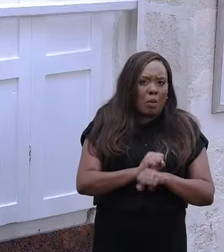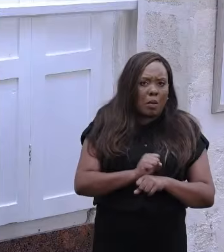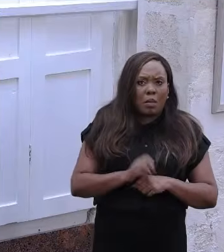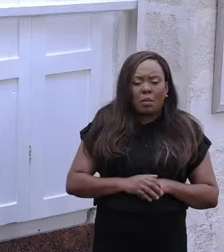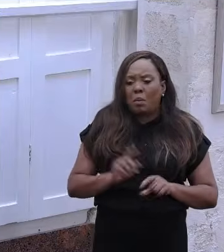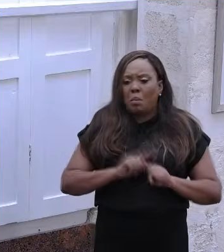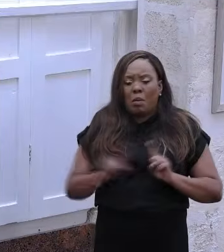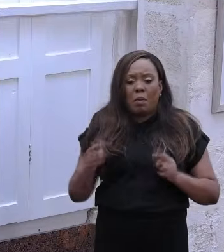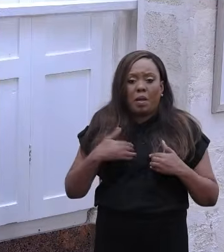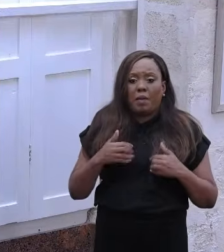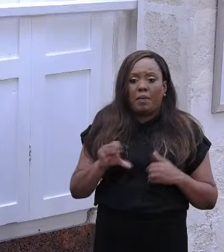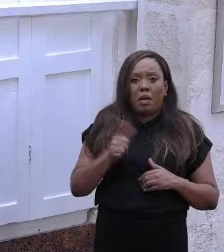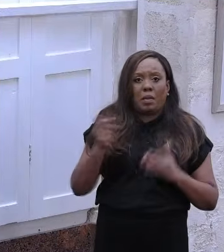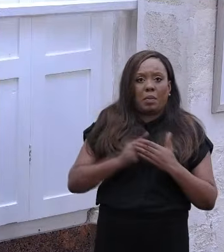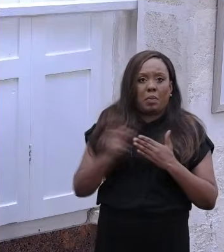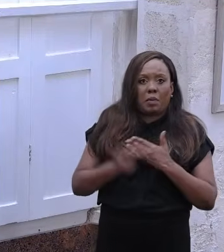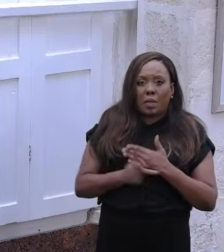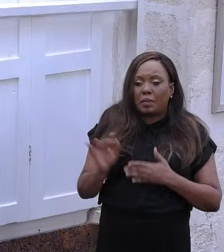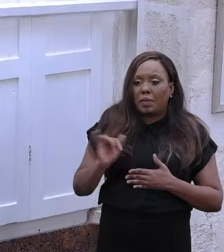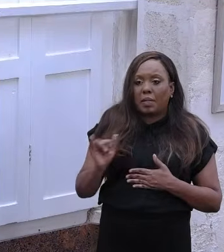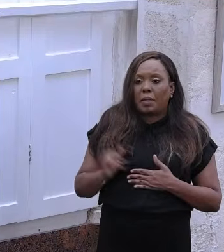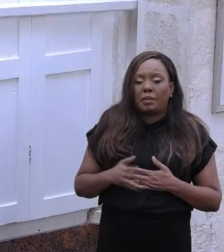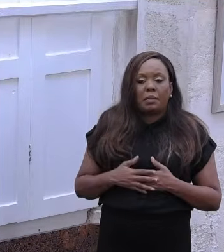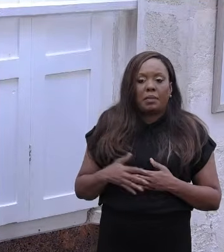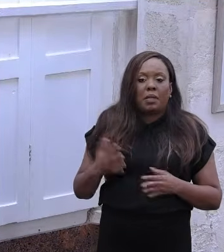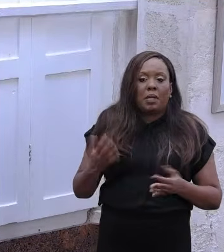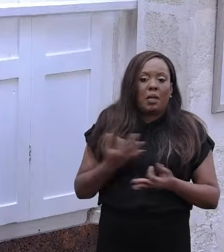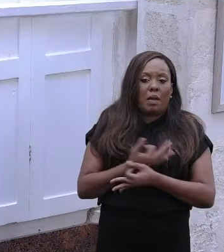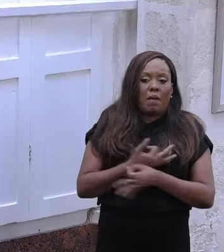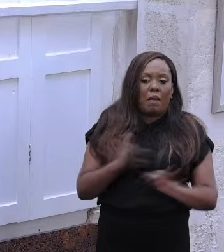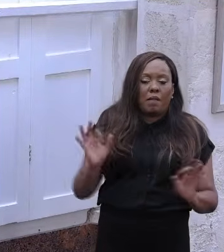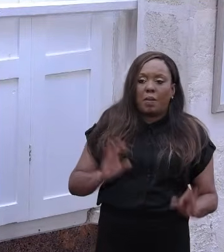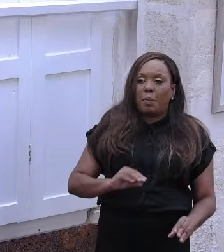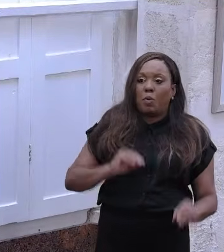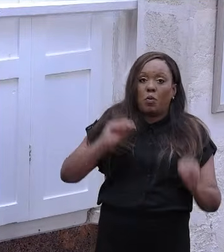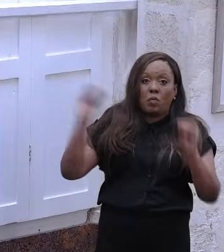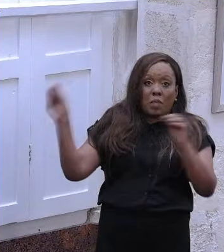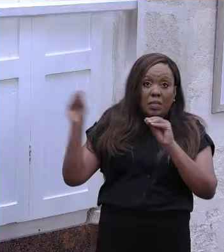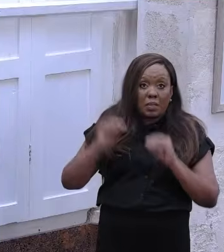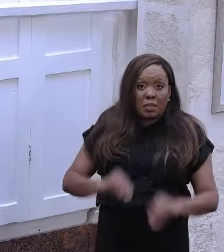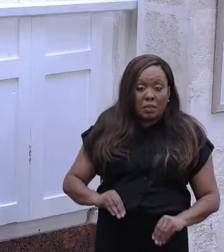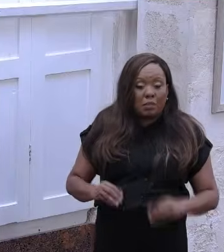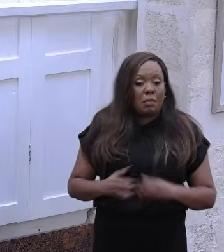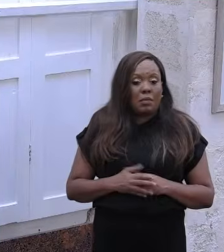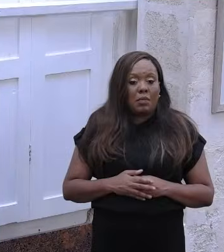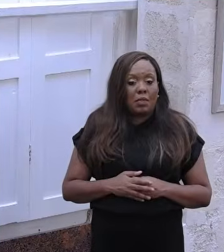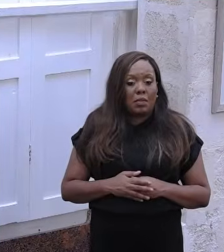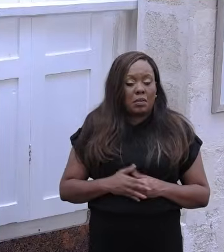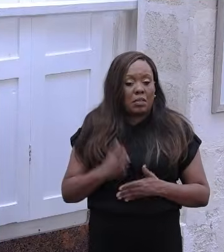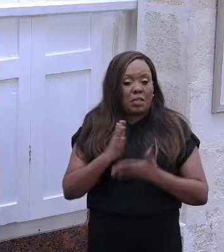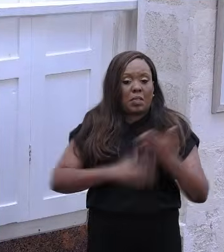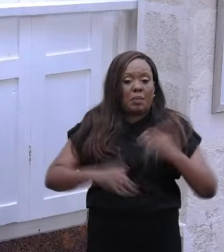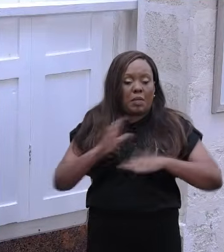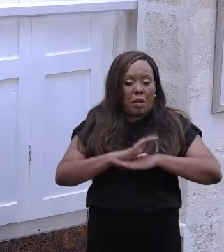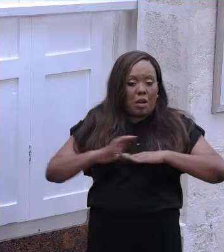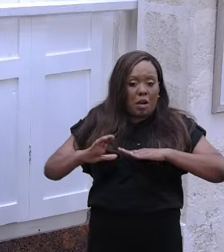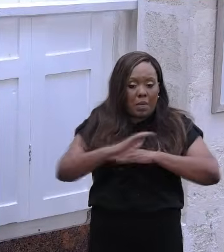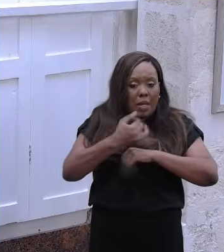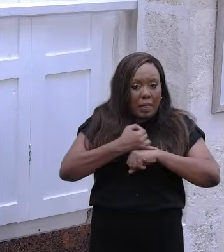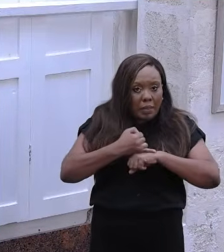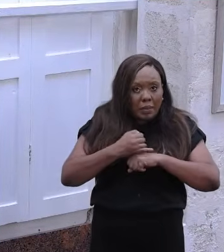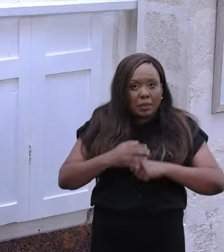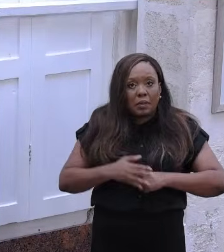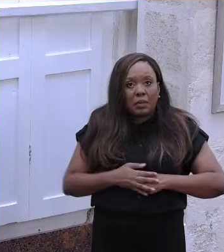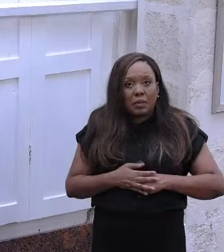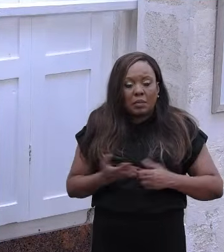mentioned earlier, which was innovative in its own way. So there are other mechanisms, there has to be other mechanisms